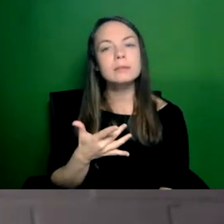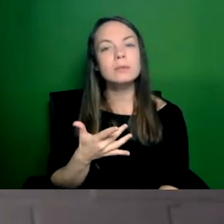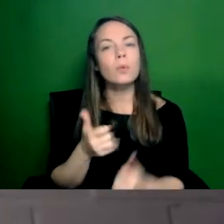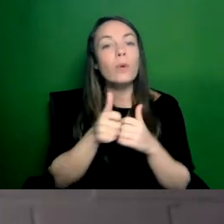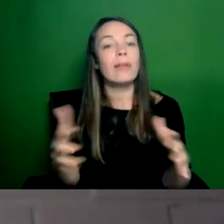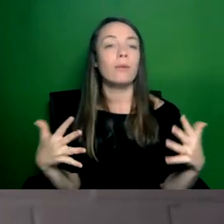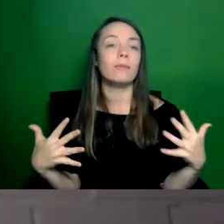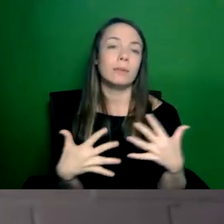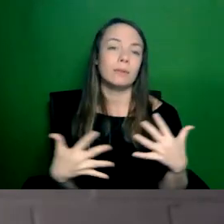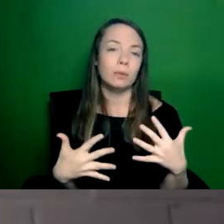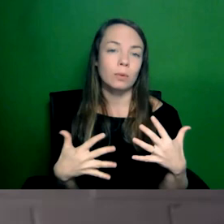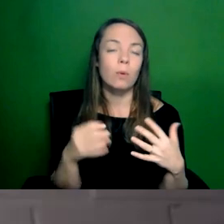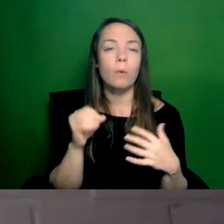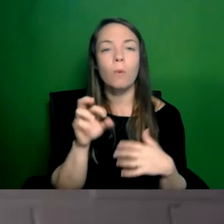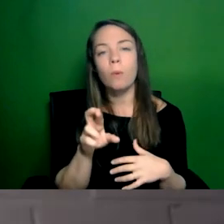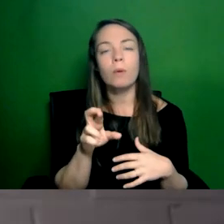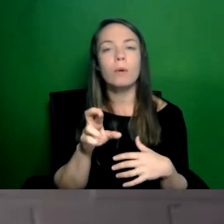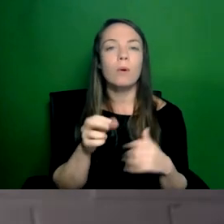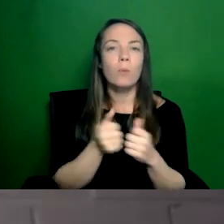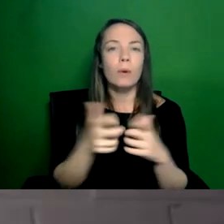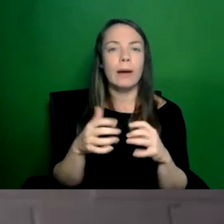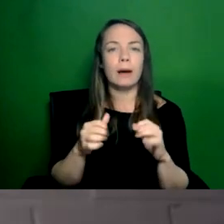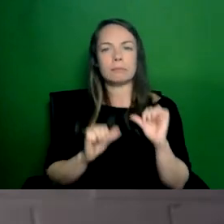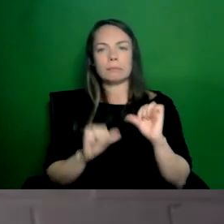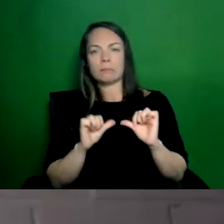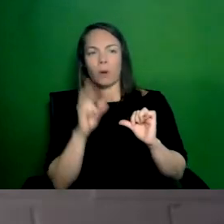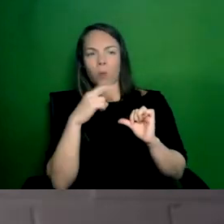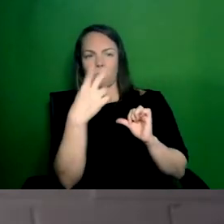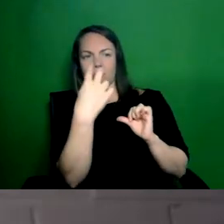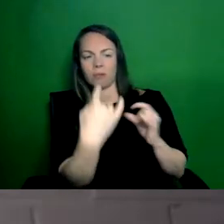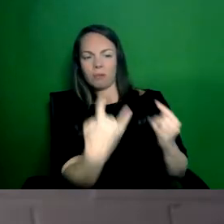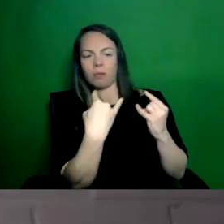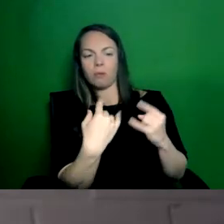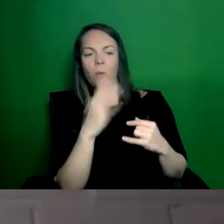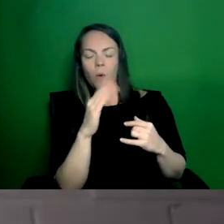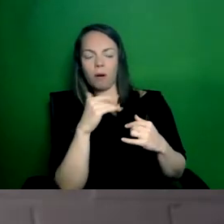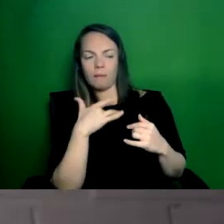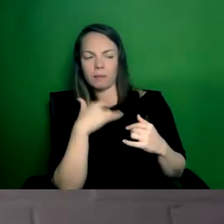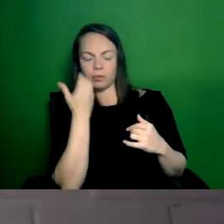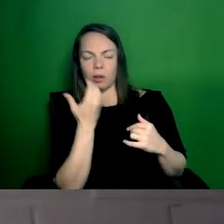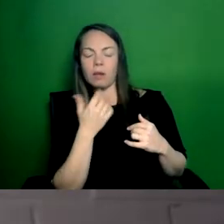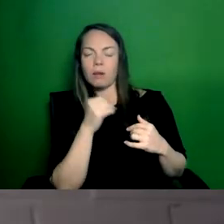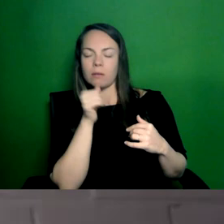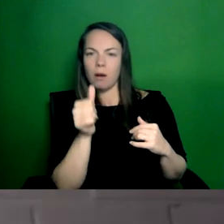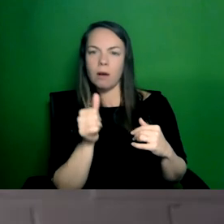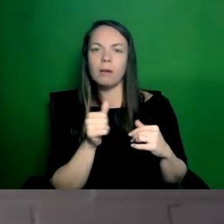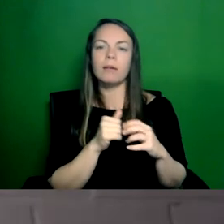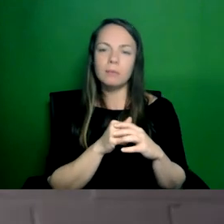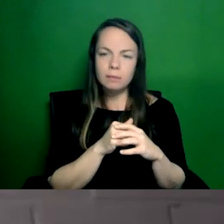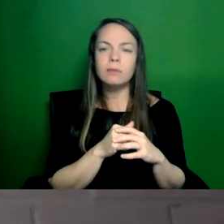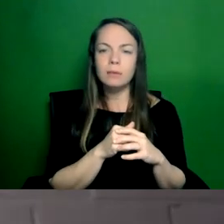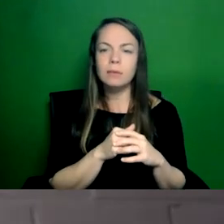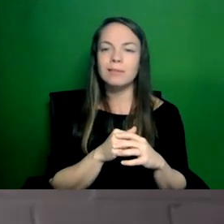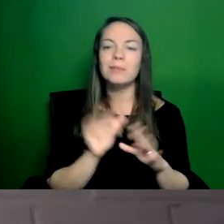fear or you know, apprehension of being ridiculed or feeling some type of shame. I think that, you know, I